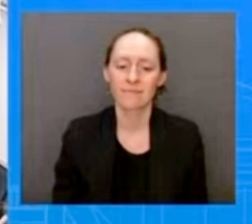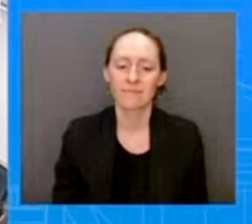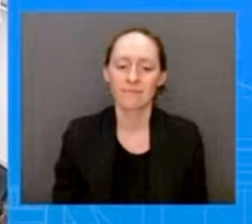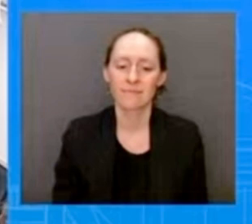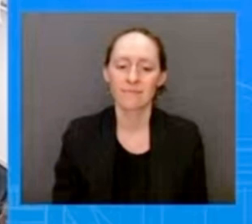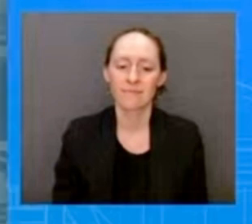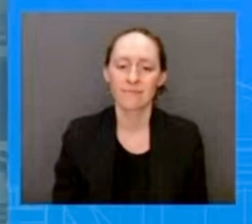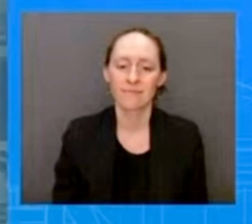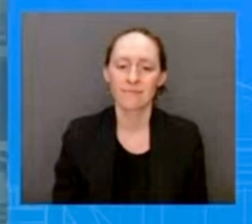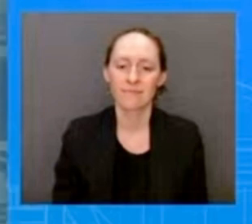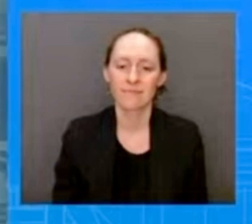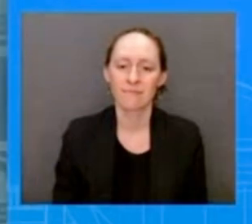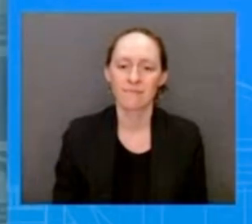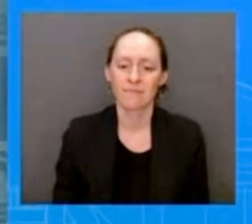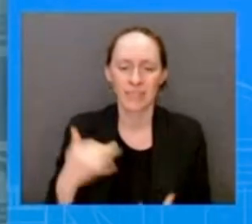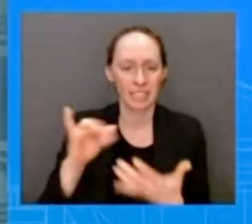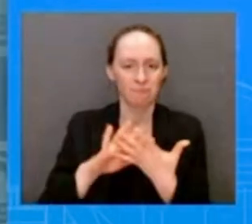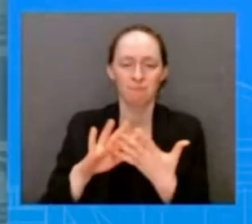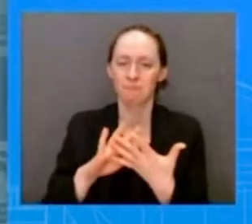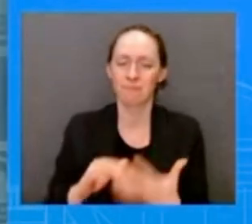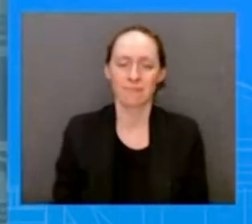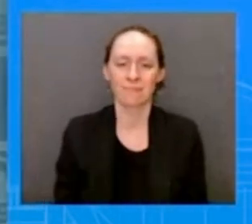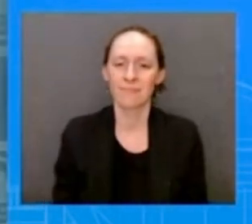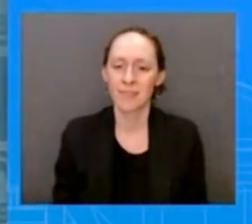another question. I'm not in a position to confirm those reports.